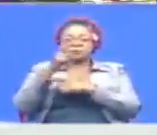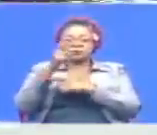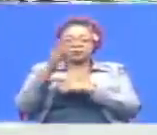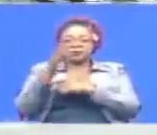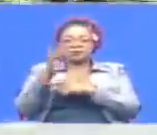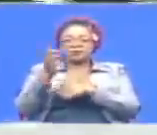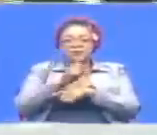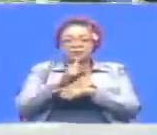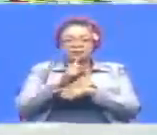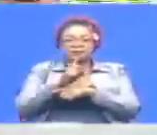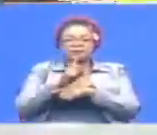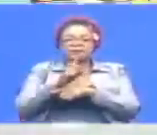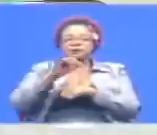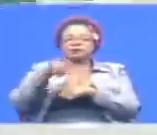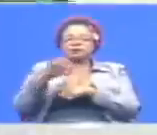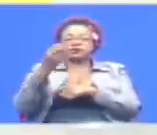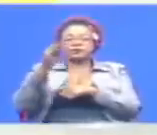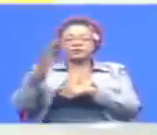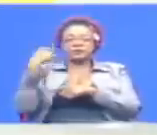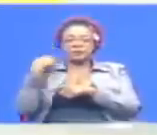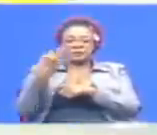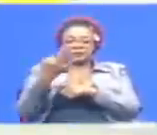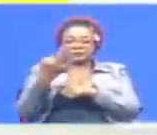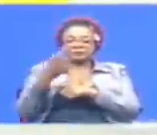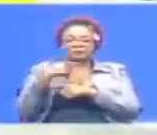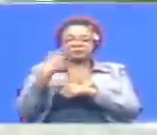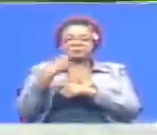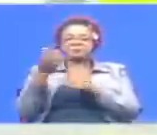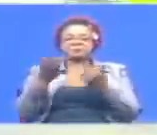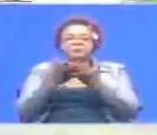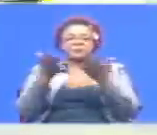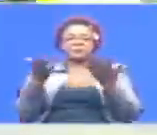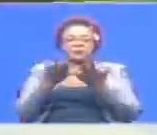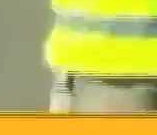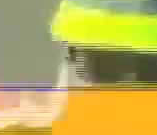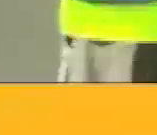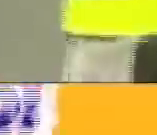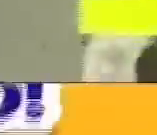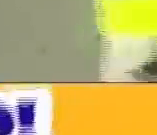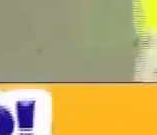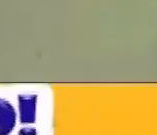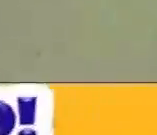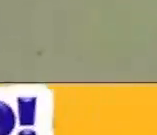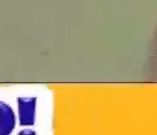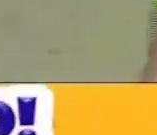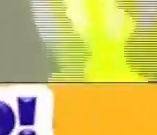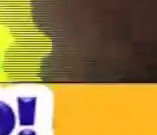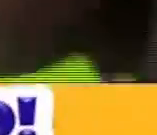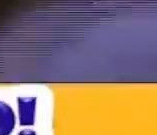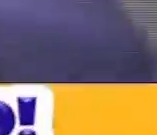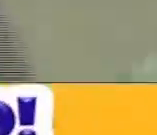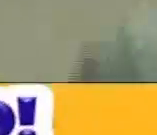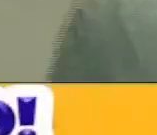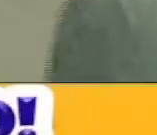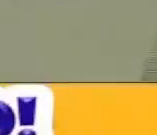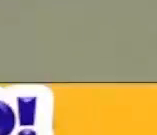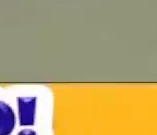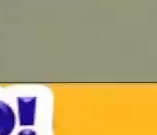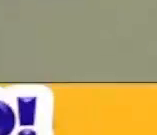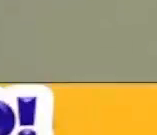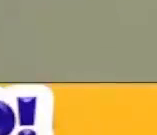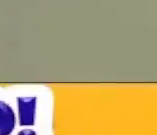seconds ahead of Josphat Kipkoech, who sealed the podium places. The women's category, Emily Chebet from Kericho County, clocked 2